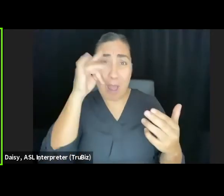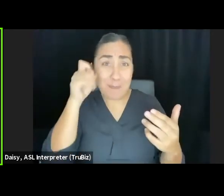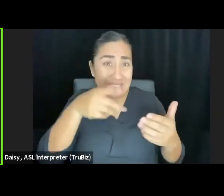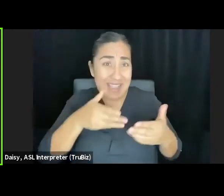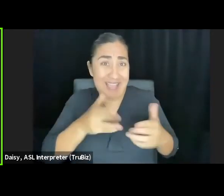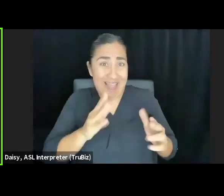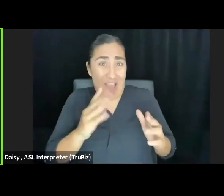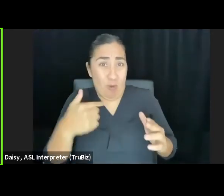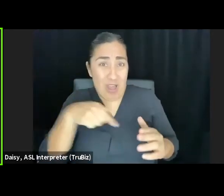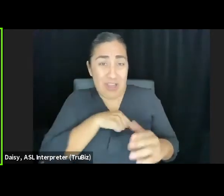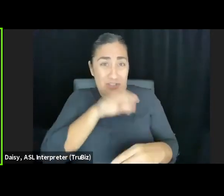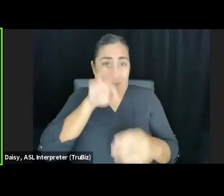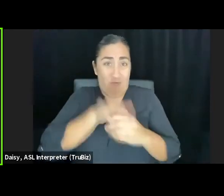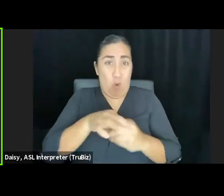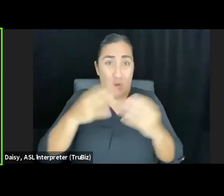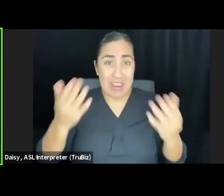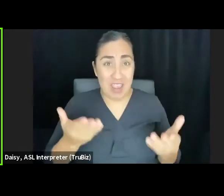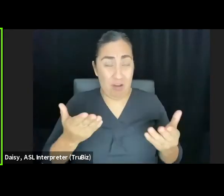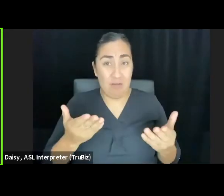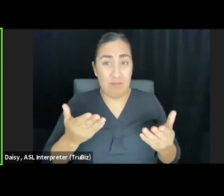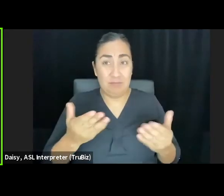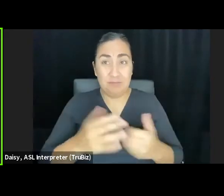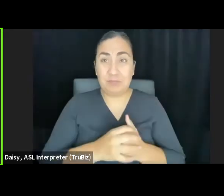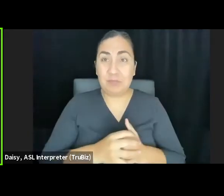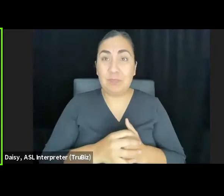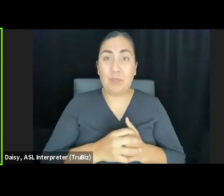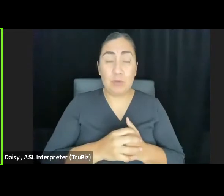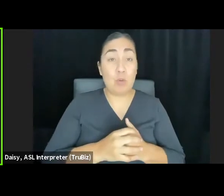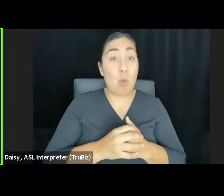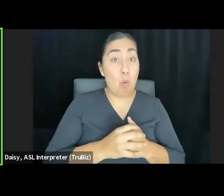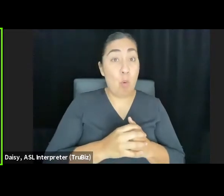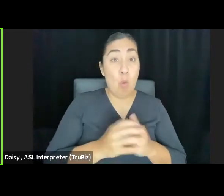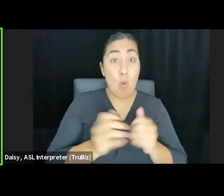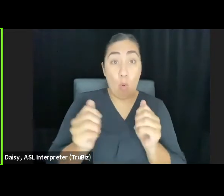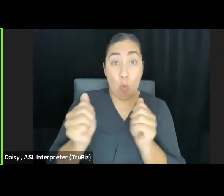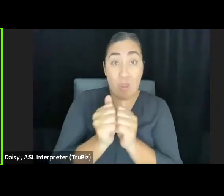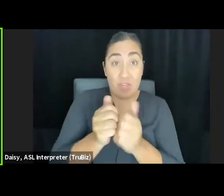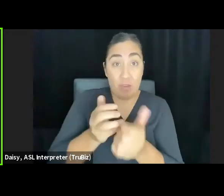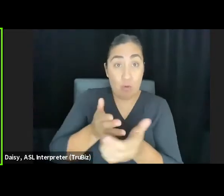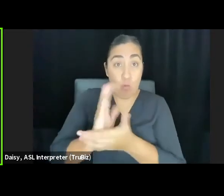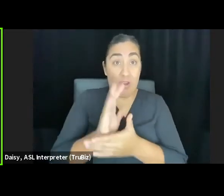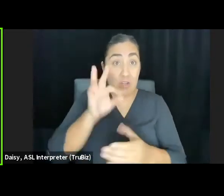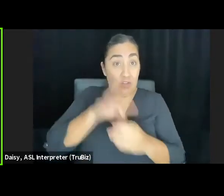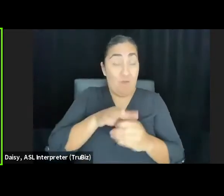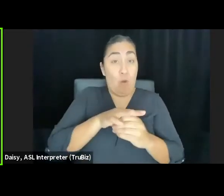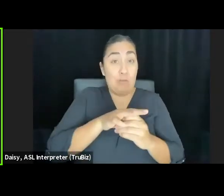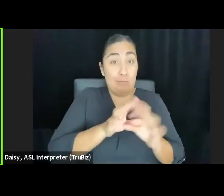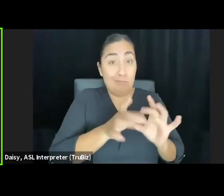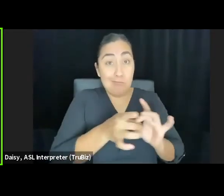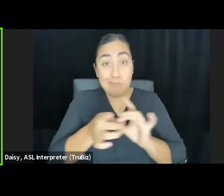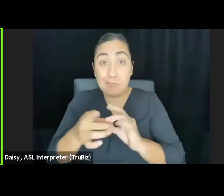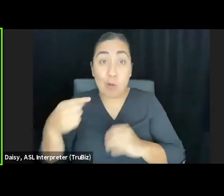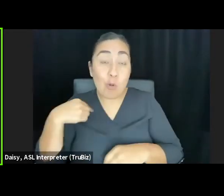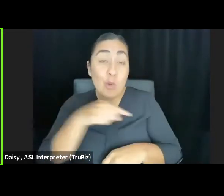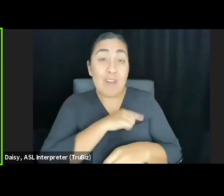So along with that right to vote, we also have come across as late